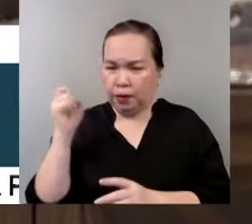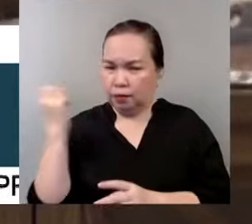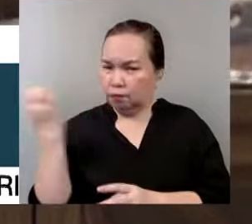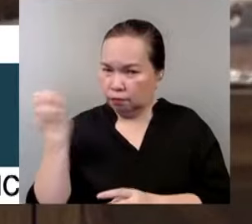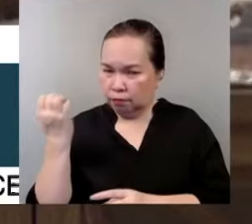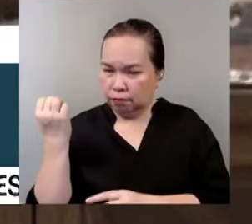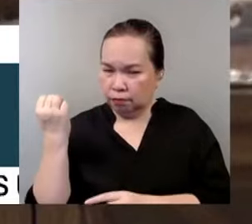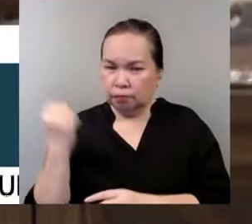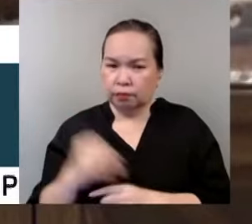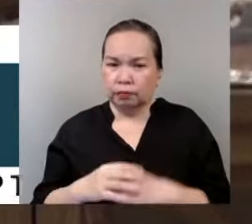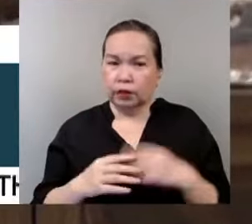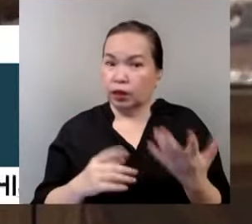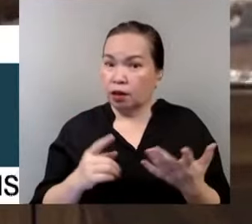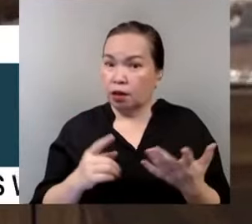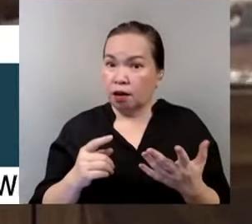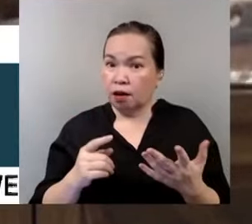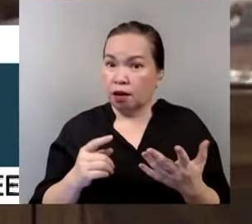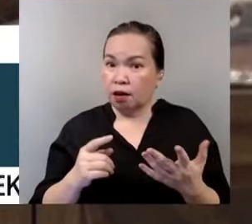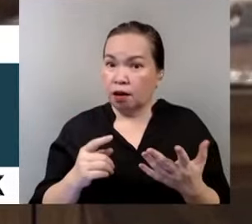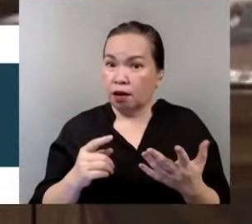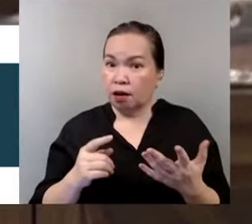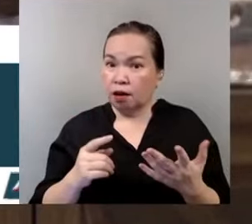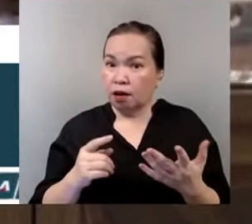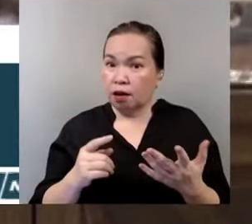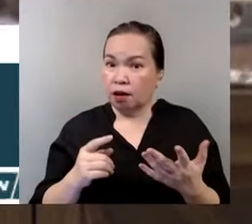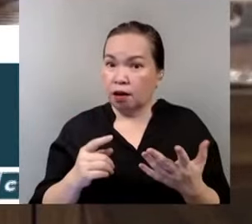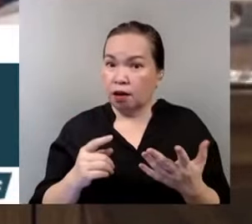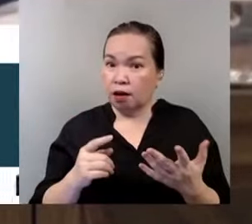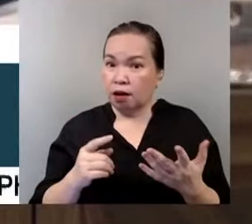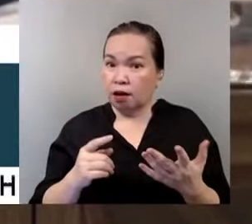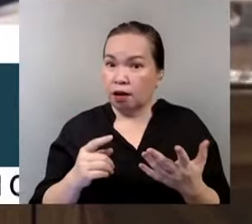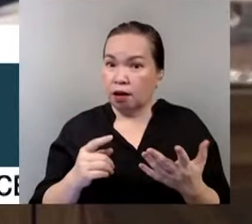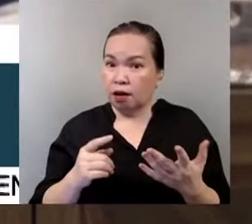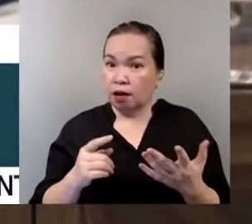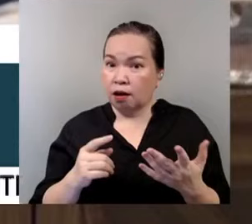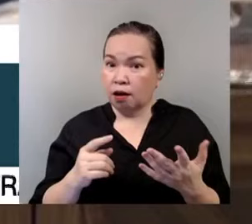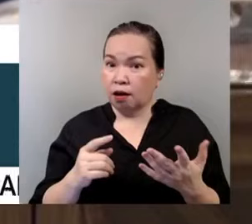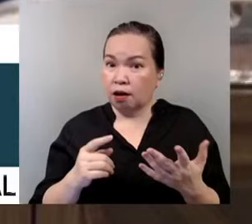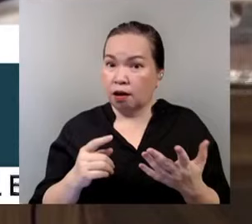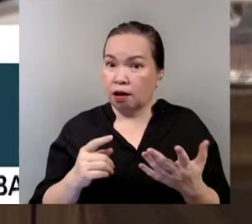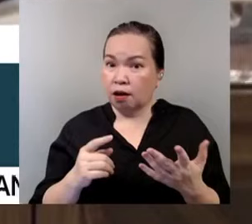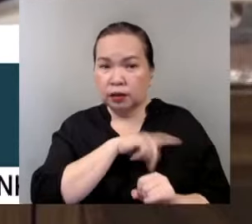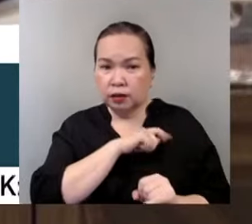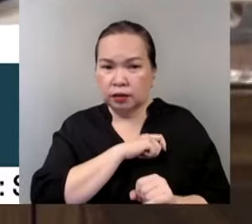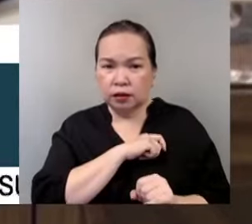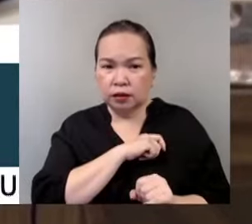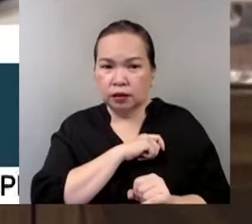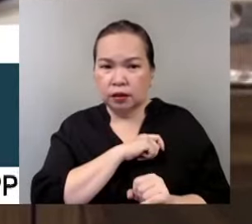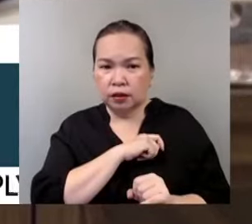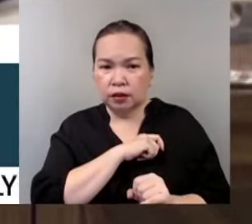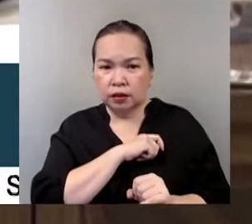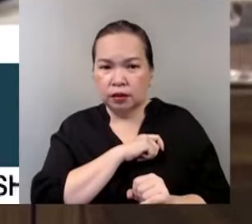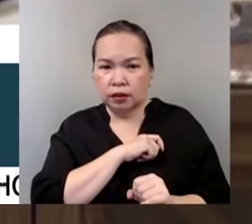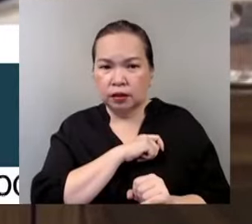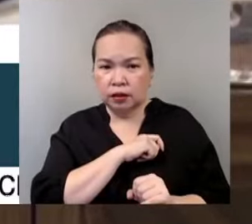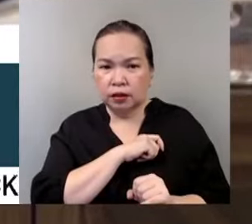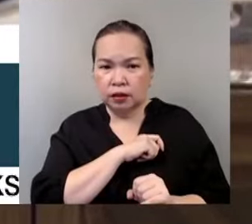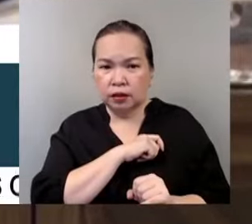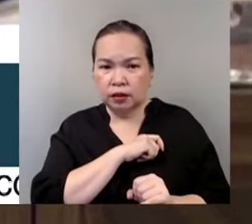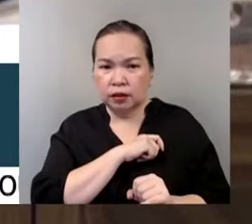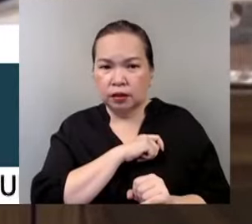Palestinian people would indefinitely prolong a conflict that has become a major threat to global peace and security,